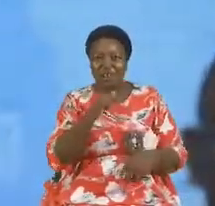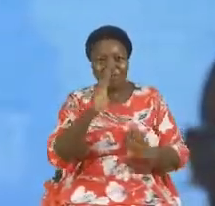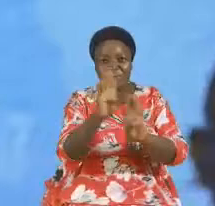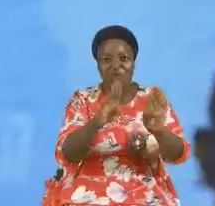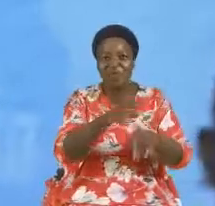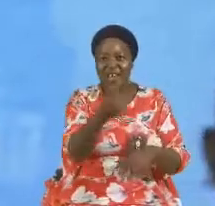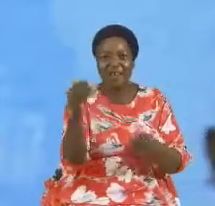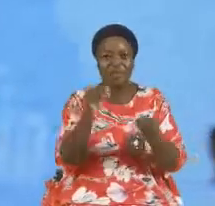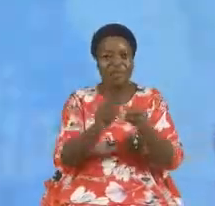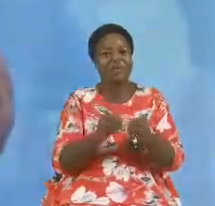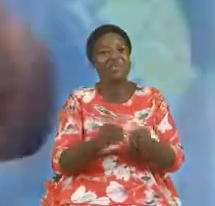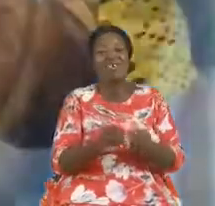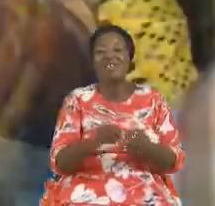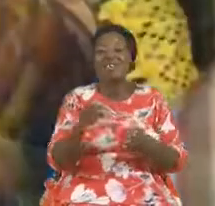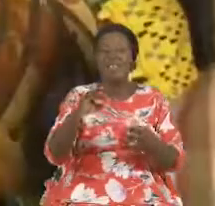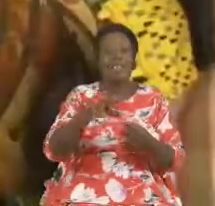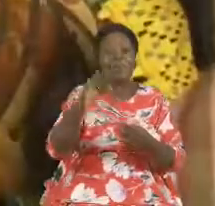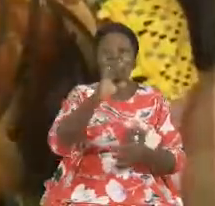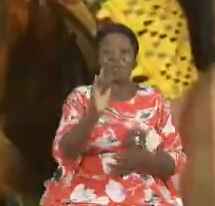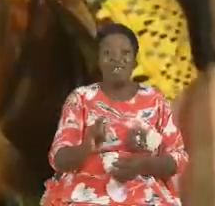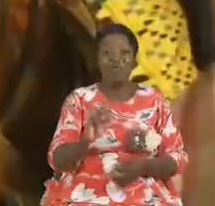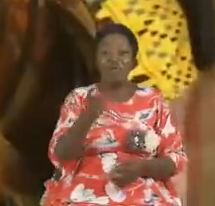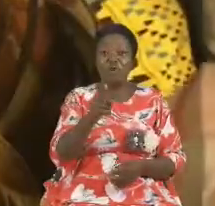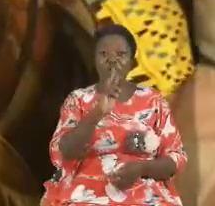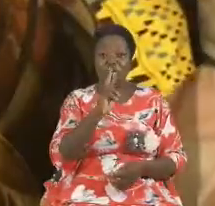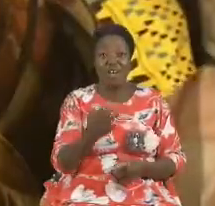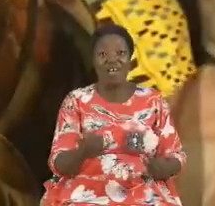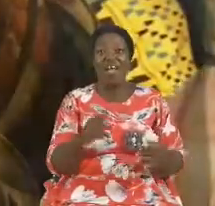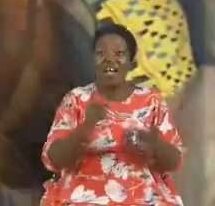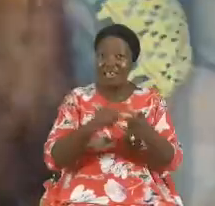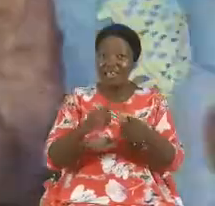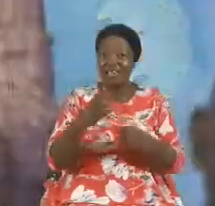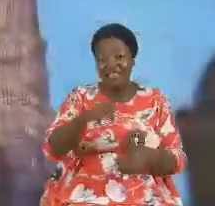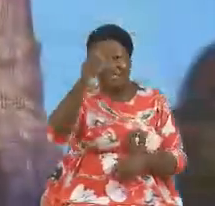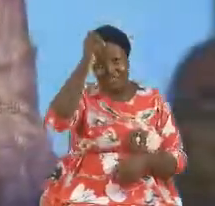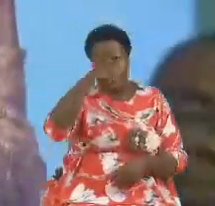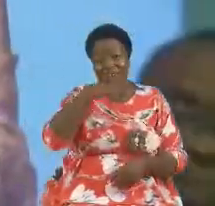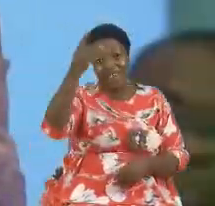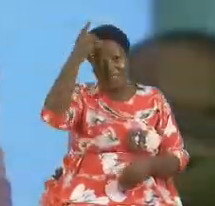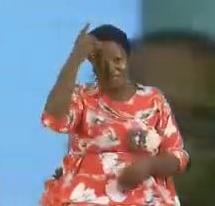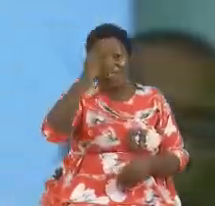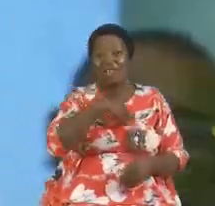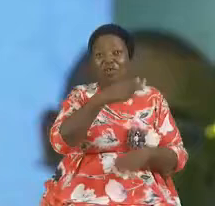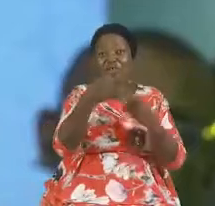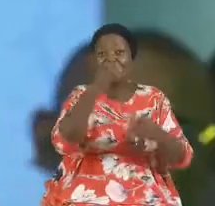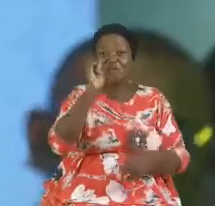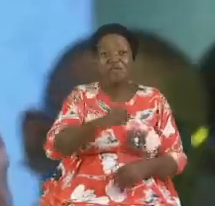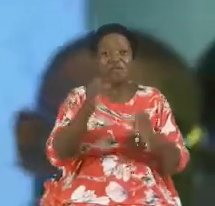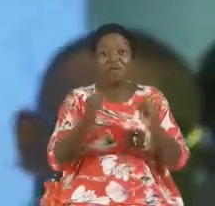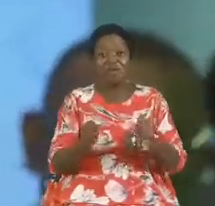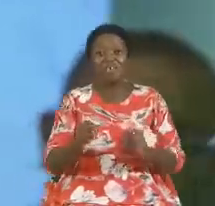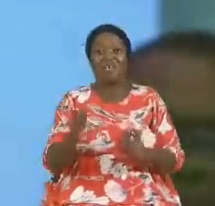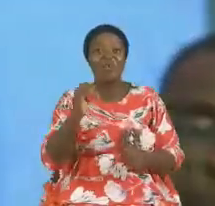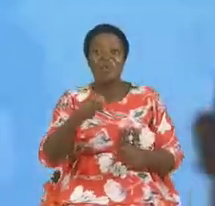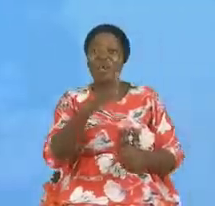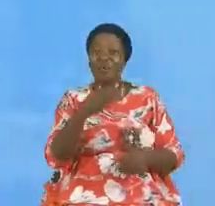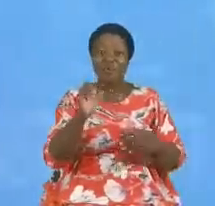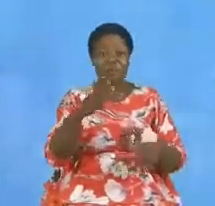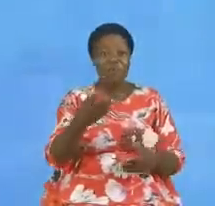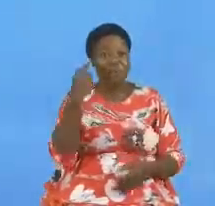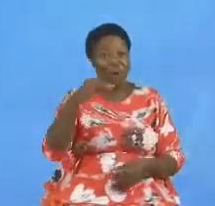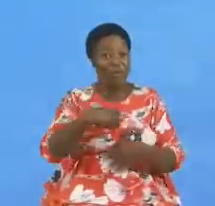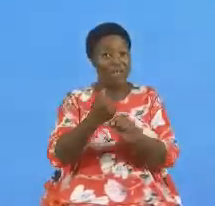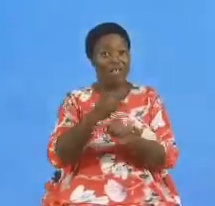cannot say anything to you, he cannot torment you anymore spiritually where you were. And the devil and